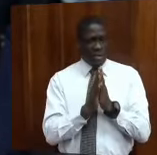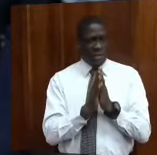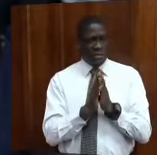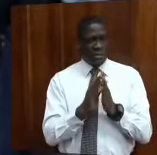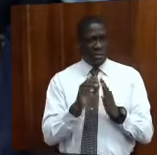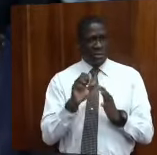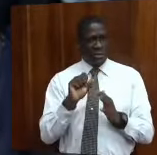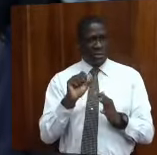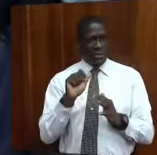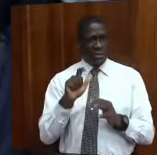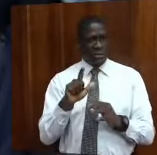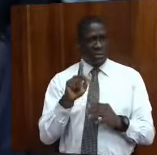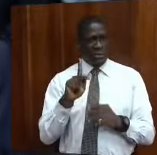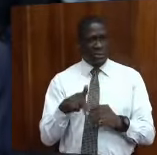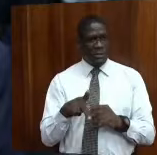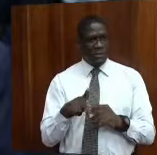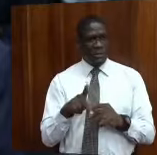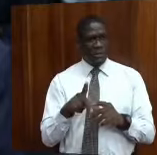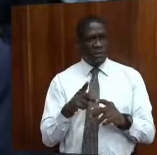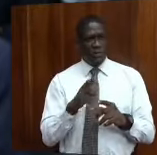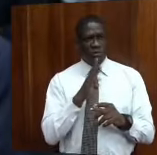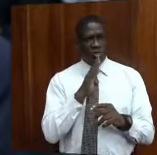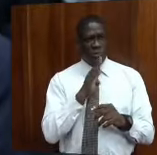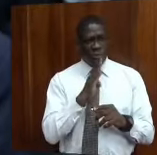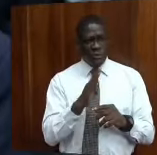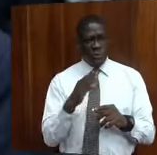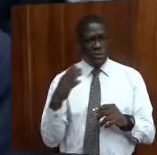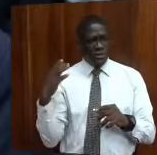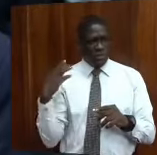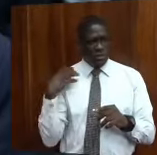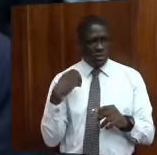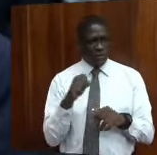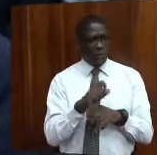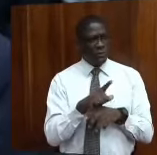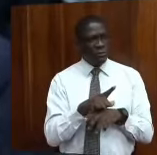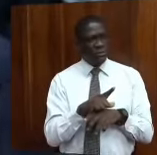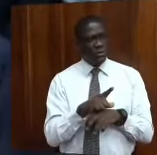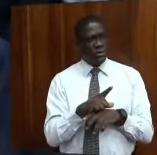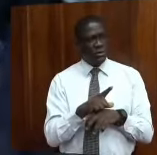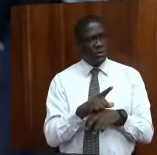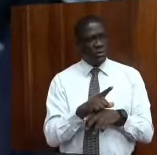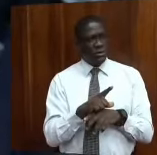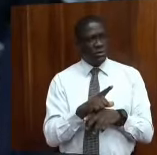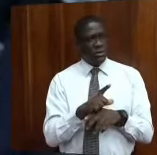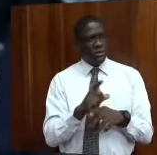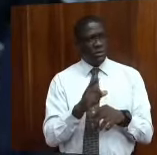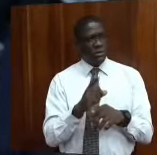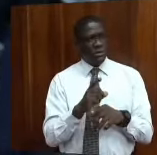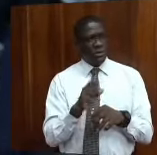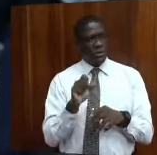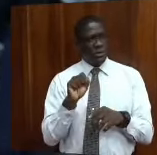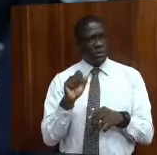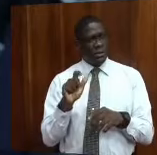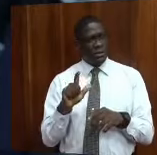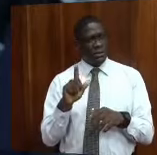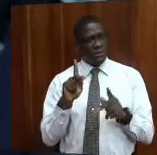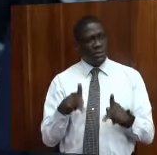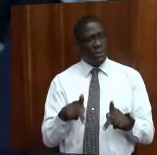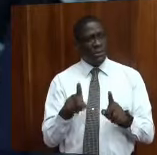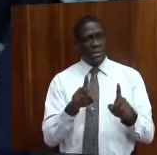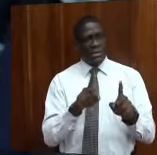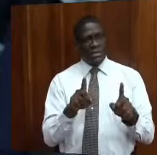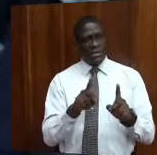and crises, we have stood up to the task and have boldly and steadfastly undertaken the measures